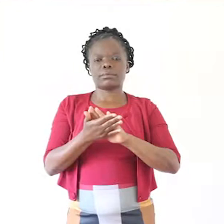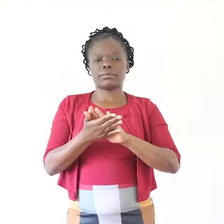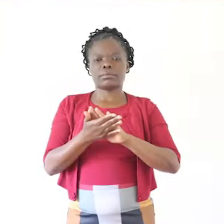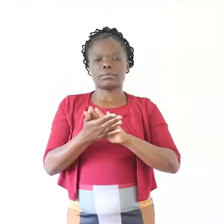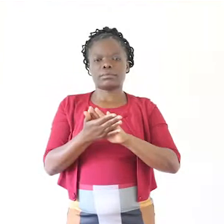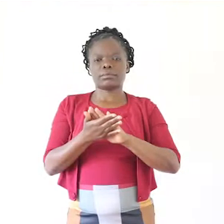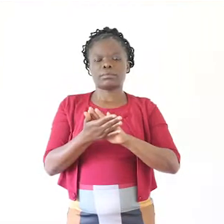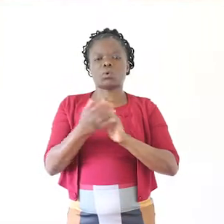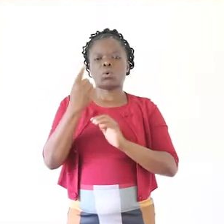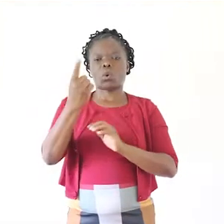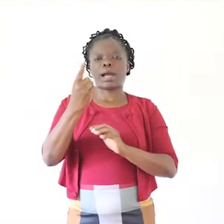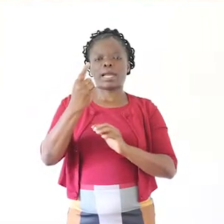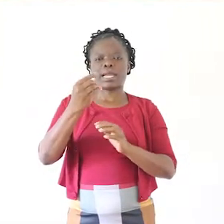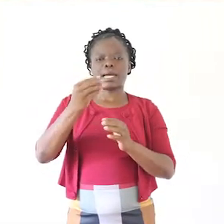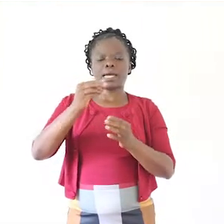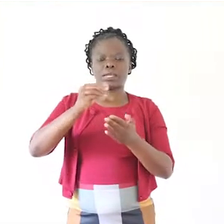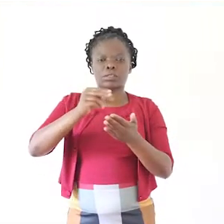Okay, that is 1 spoon.